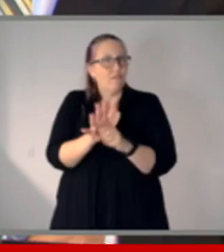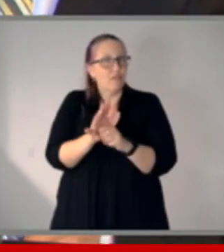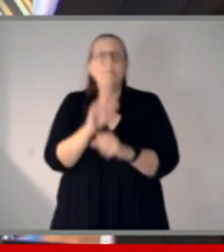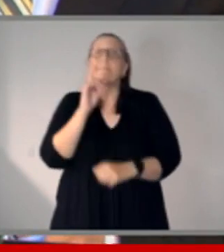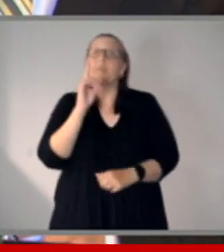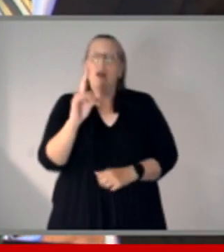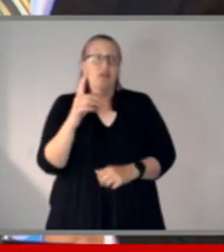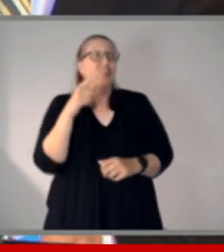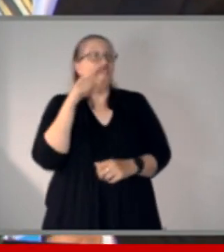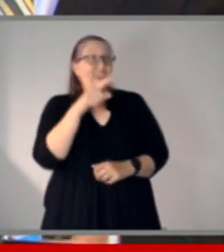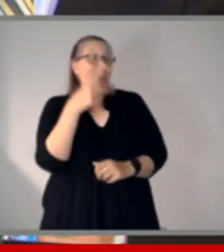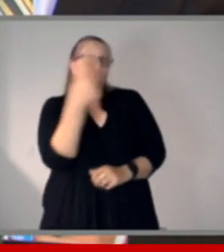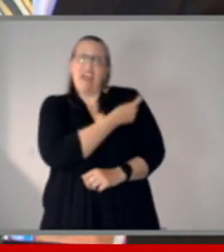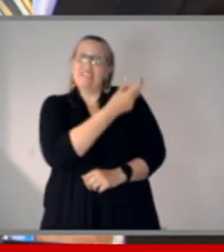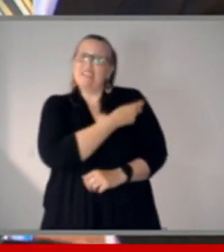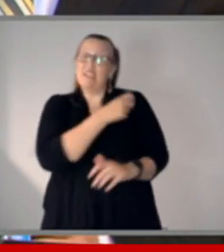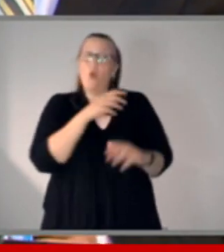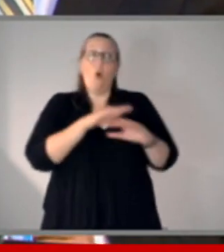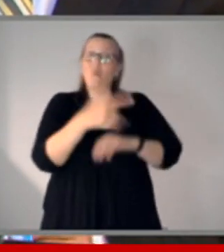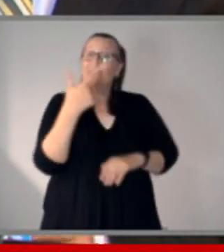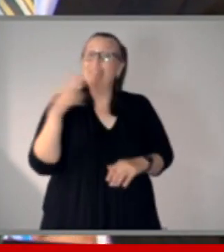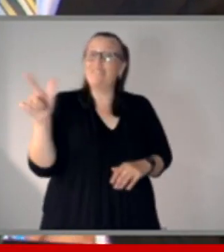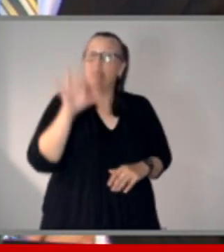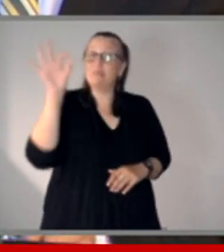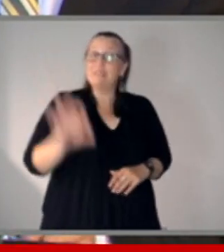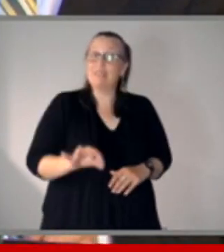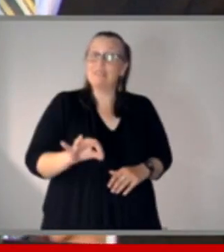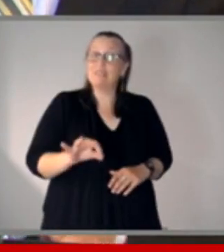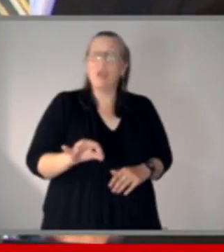Death rate has remained very low despite the increase in the case numbers.